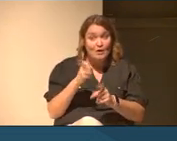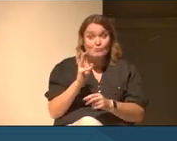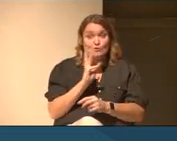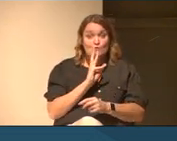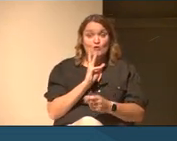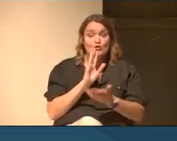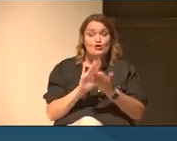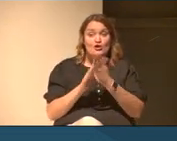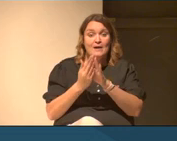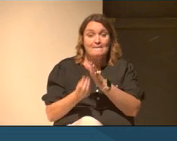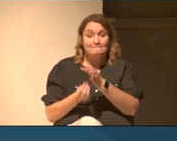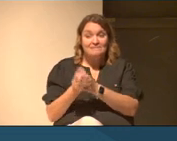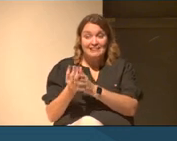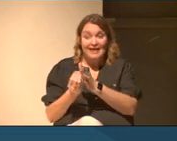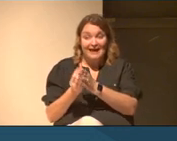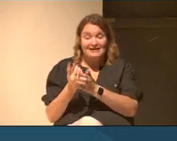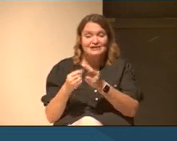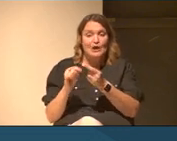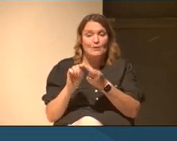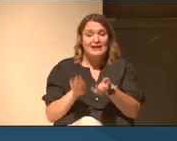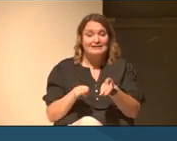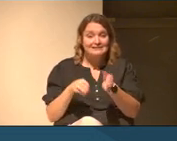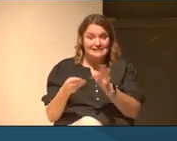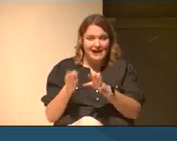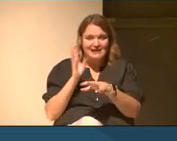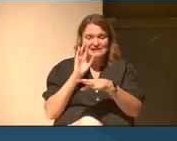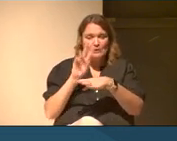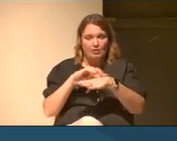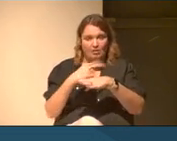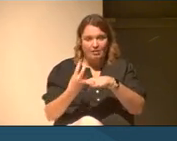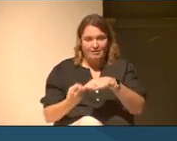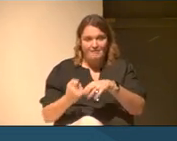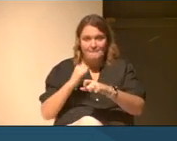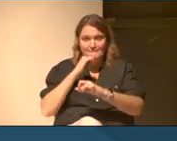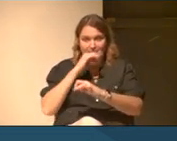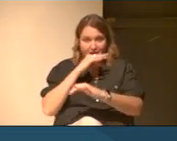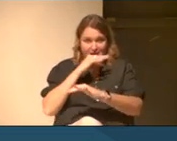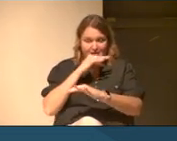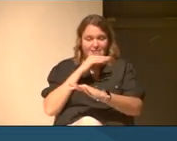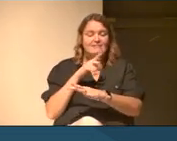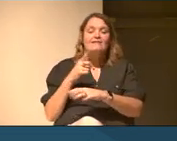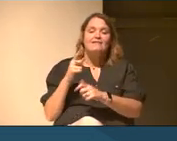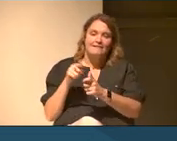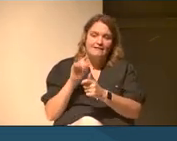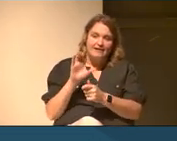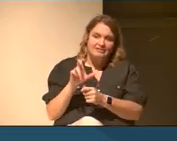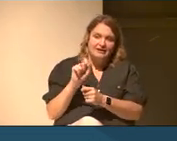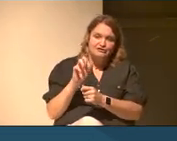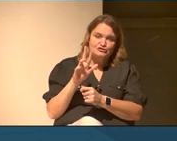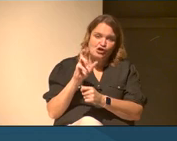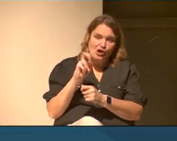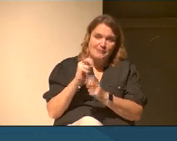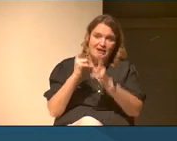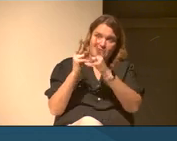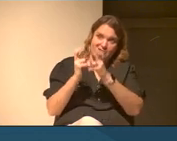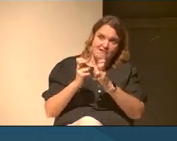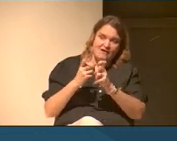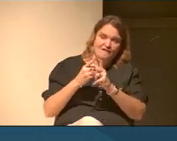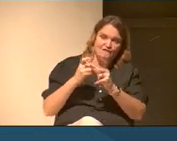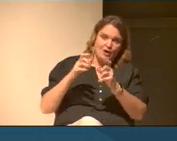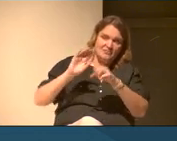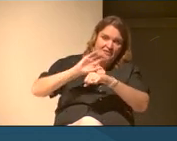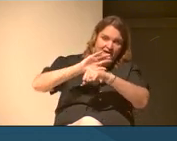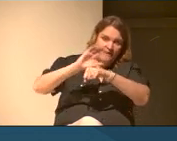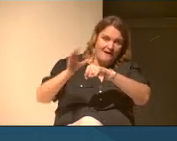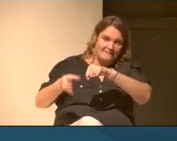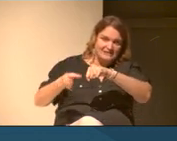plant, and that plant material, when it dies, gets buried in the mud, and it's what's called sequestering carbon. It's taking carbon out of the atmosphere so that it no